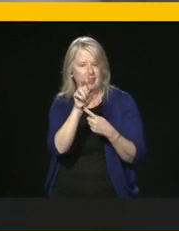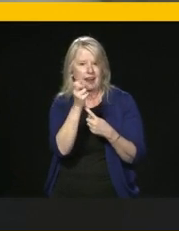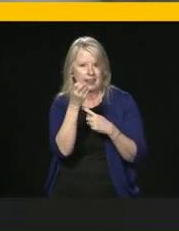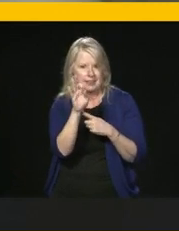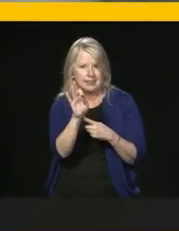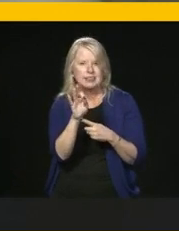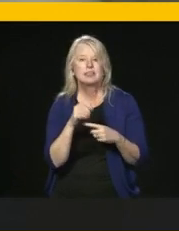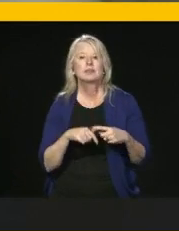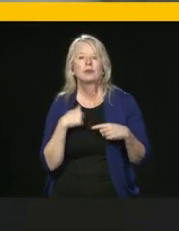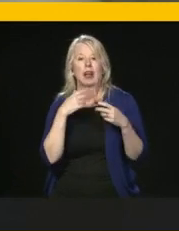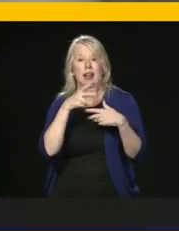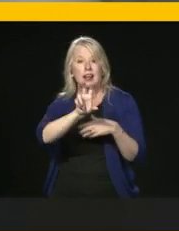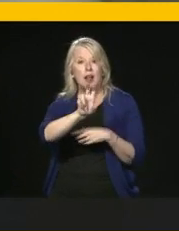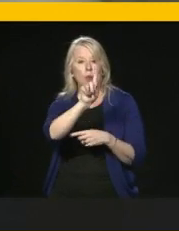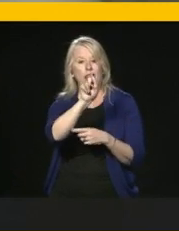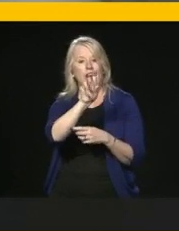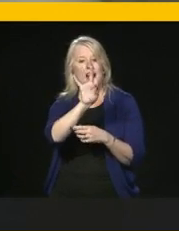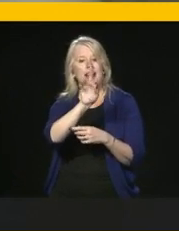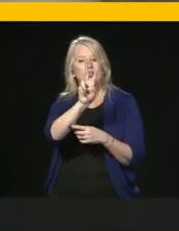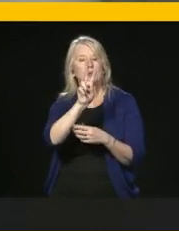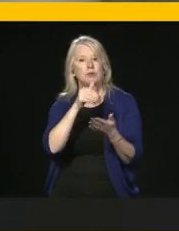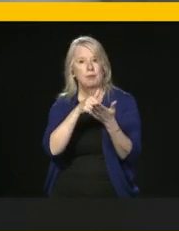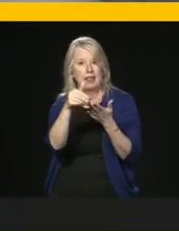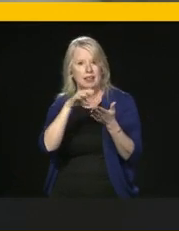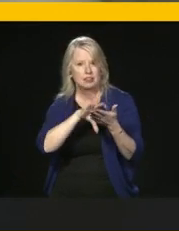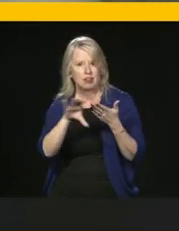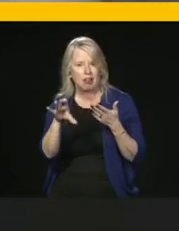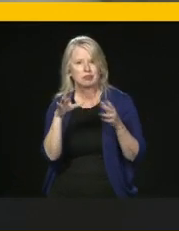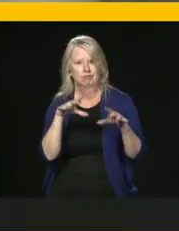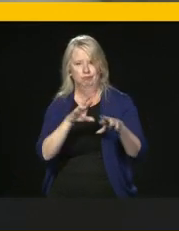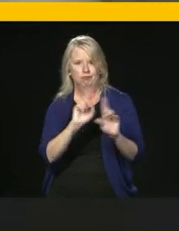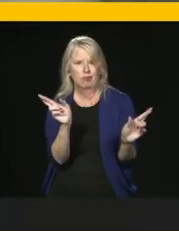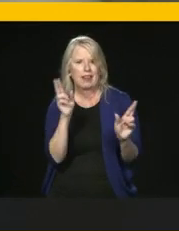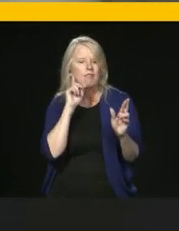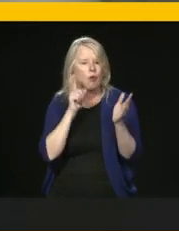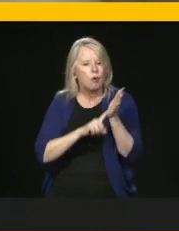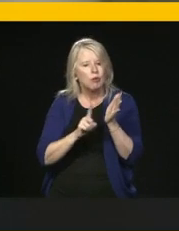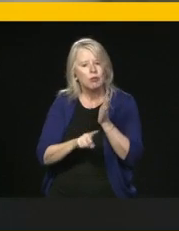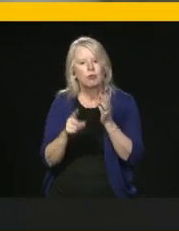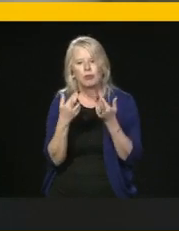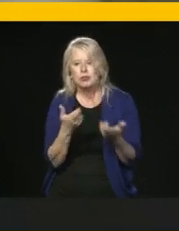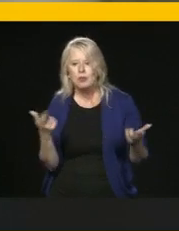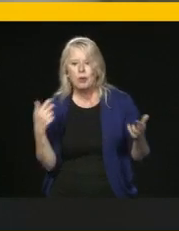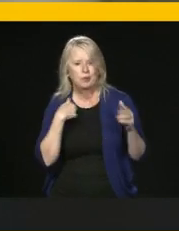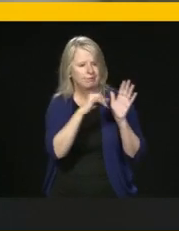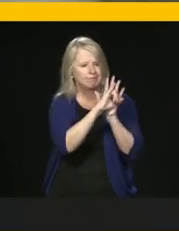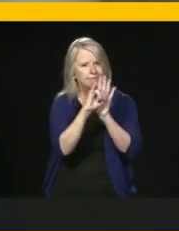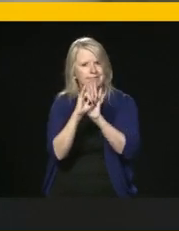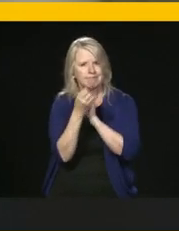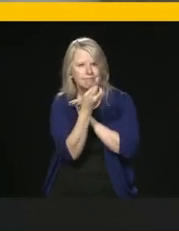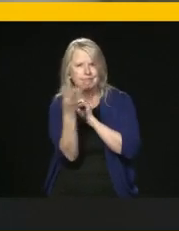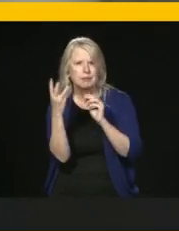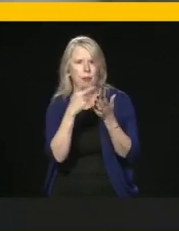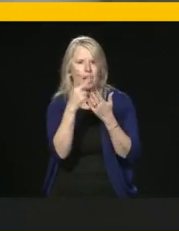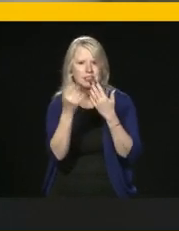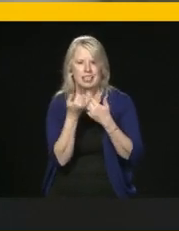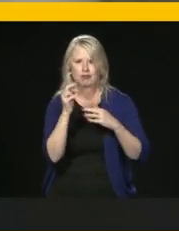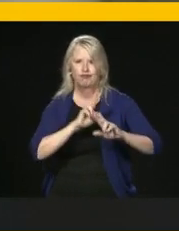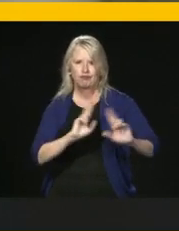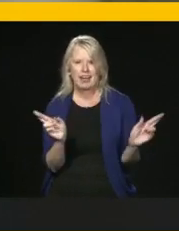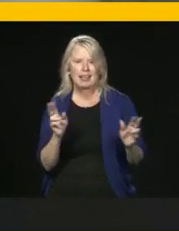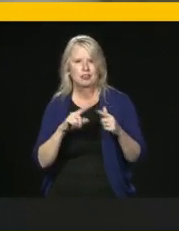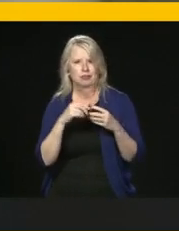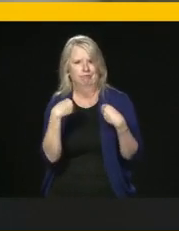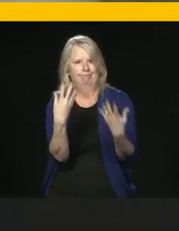are available. We've identified new projects that will be prioritized under this stream to deliver direct support to Canadian companies for